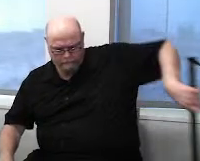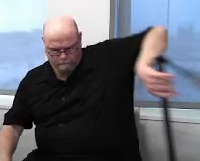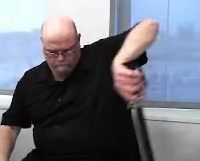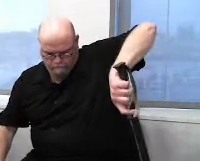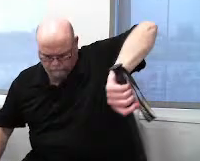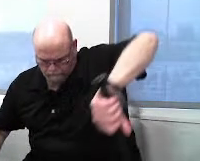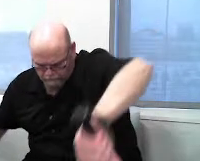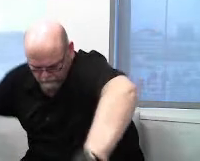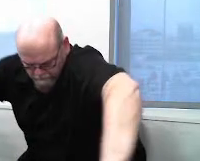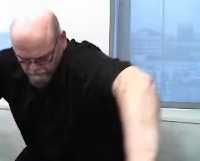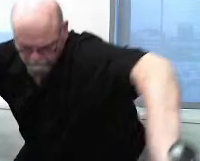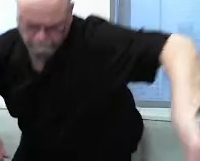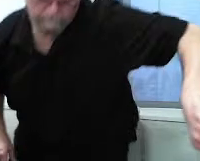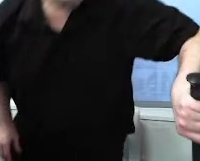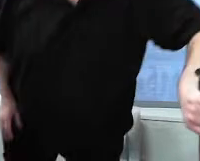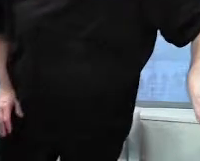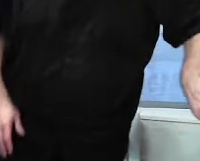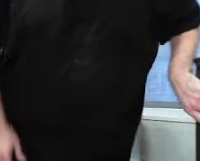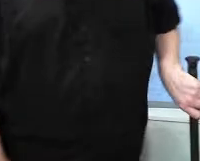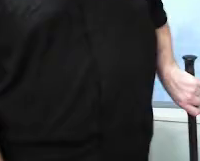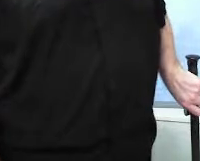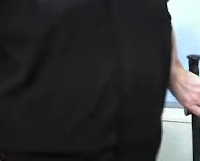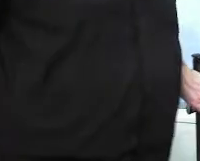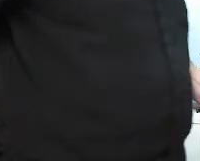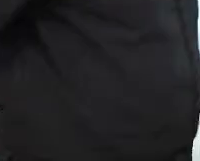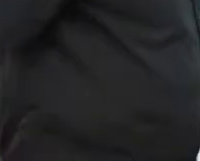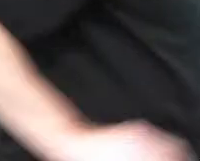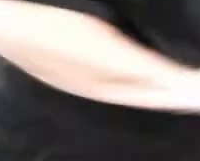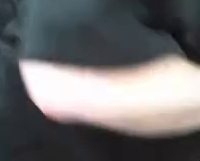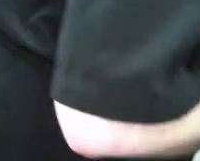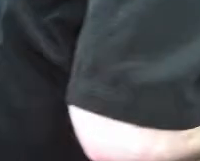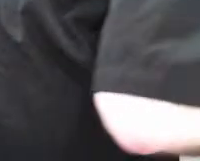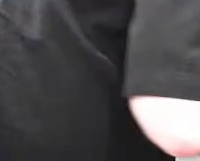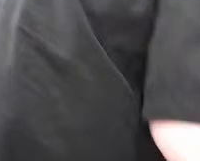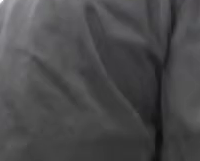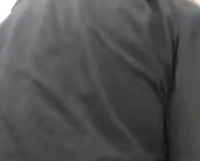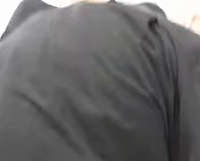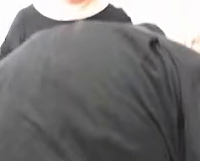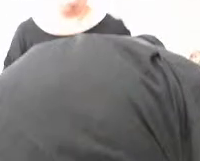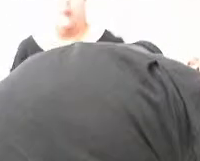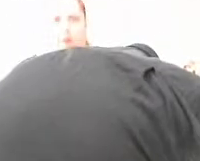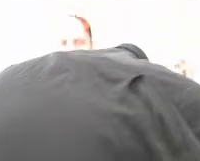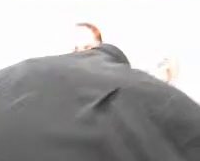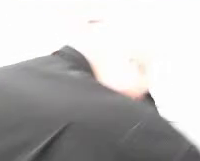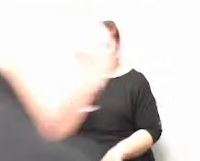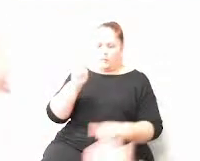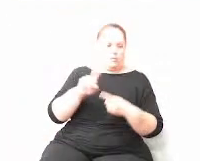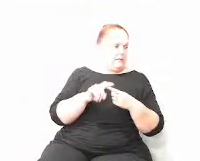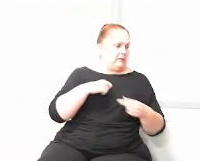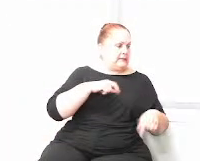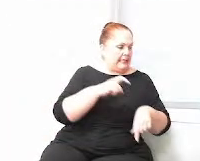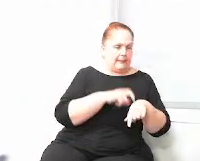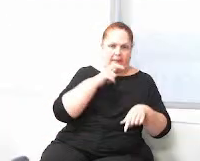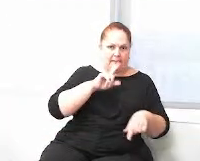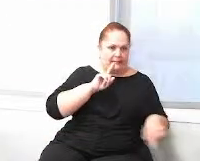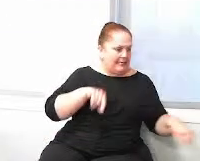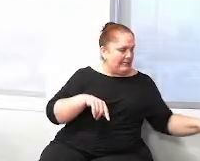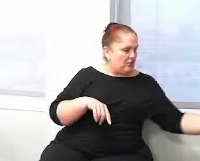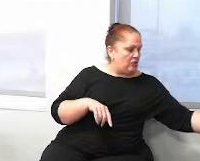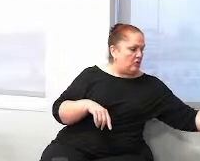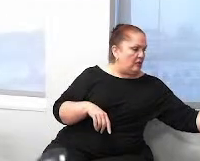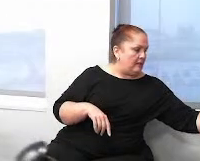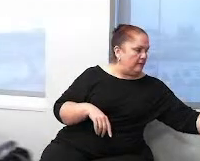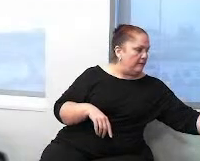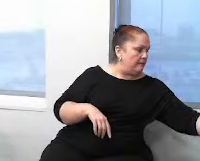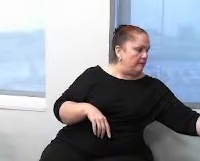Hempling. However, I don't think the timing related question that I've asked 3 times now has been answered. Also, you pushed back on the